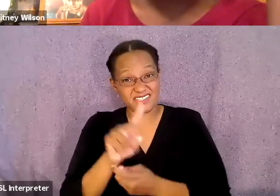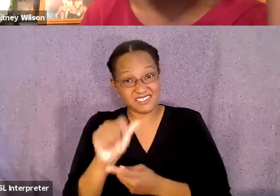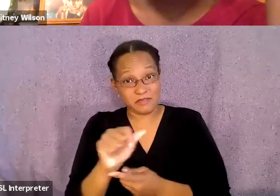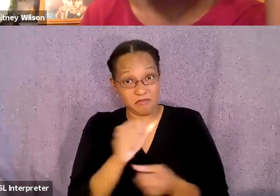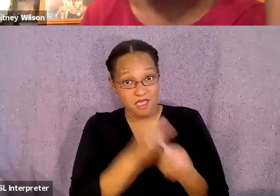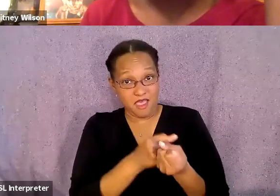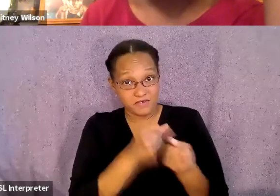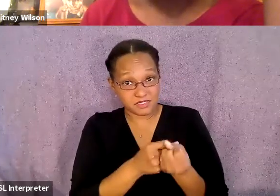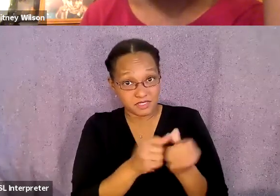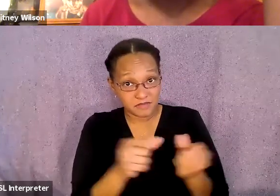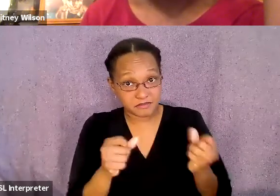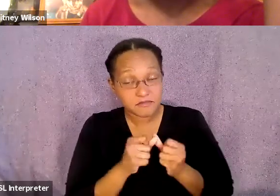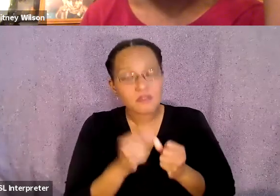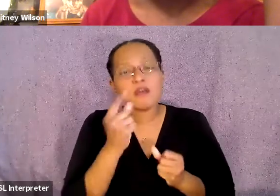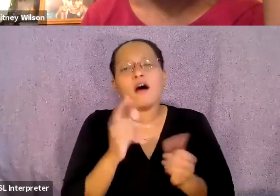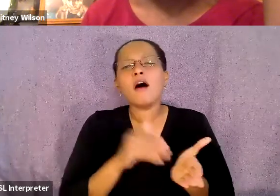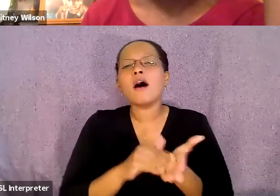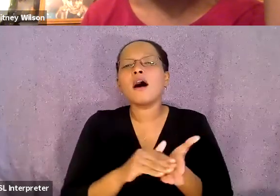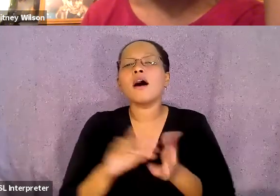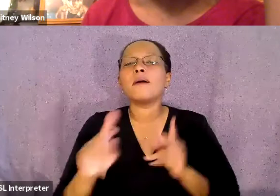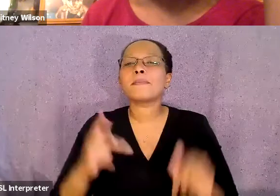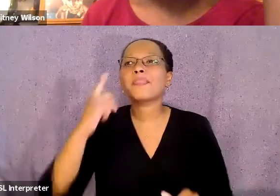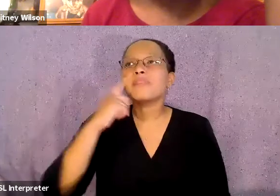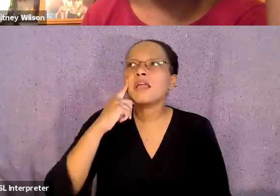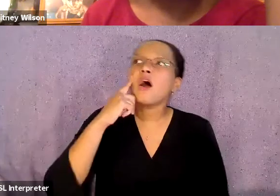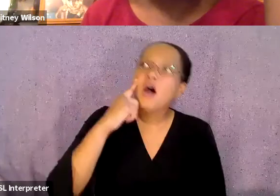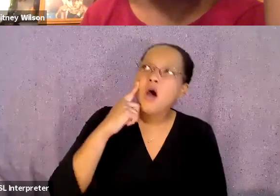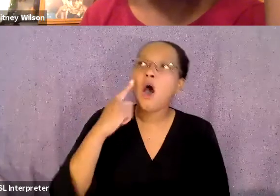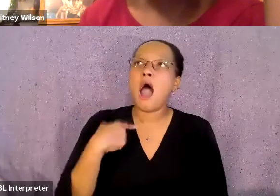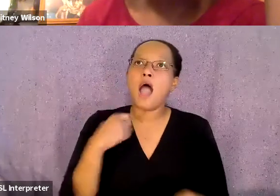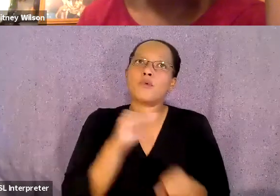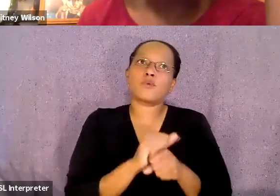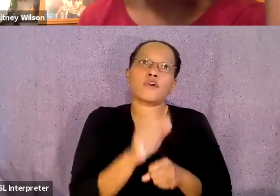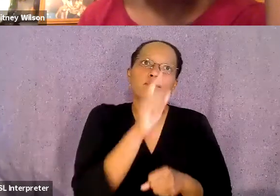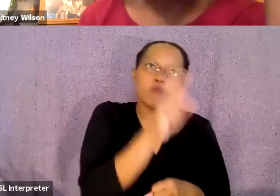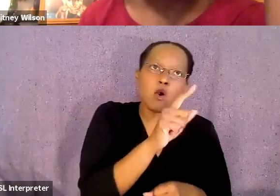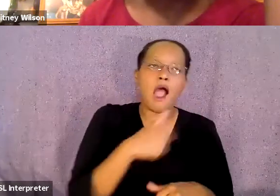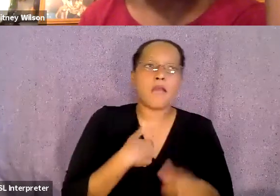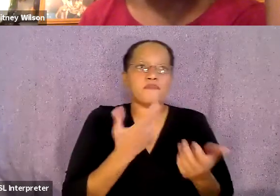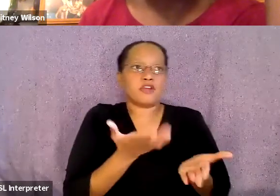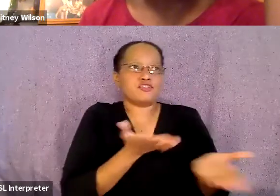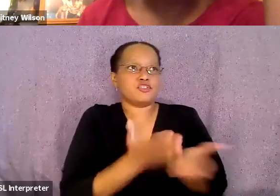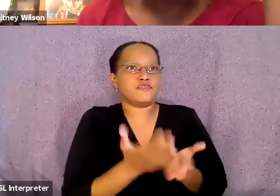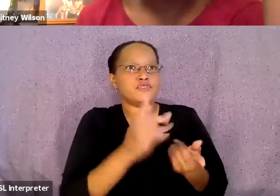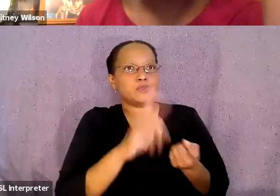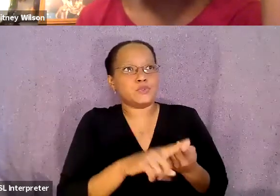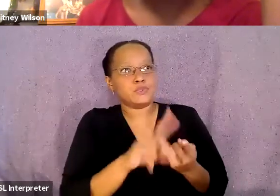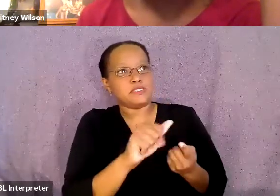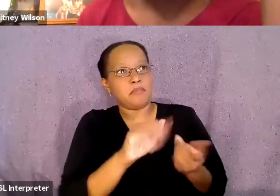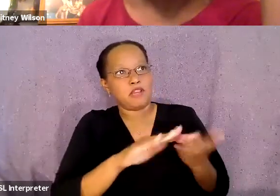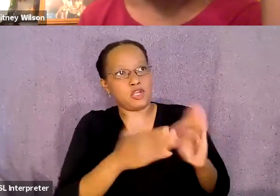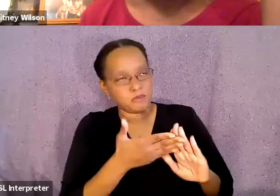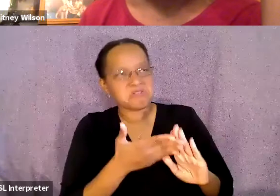space as well, people think that because they work for or serve the disability